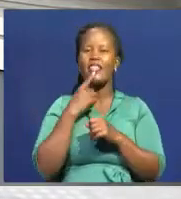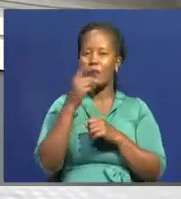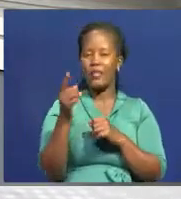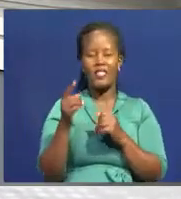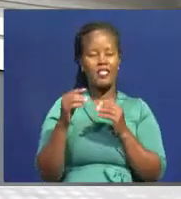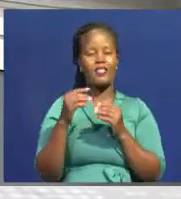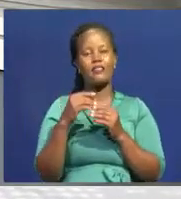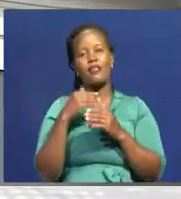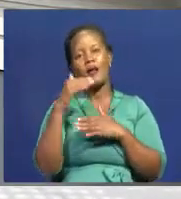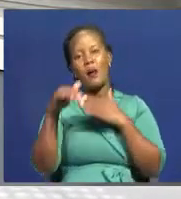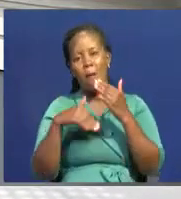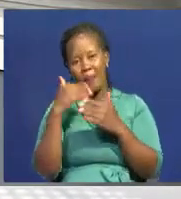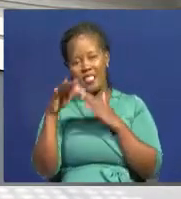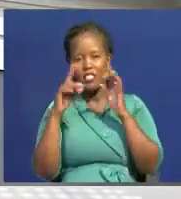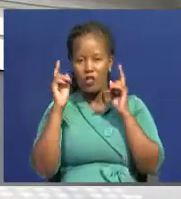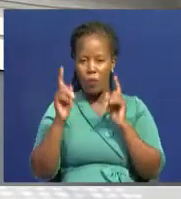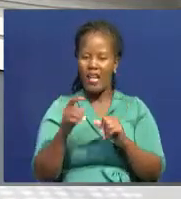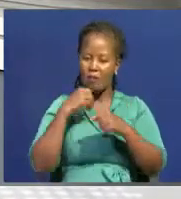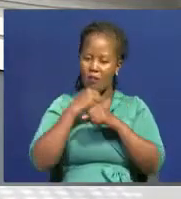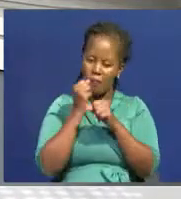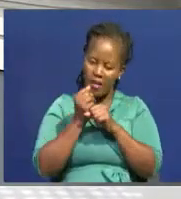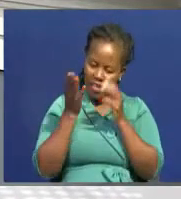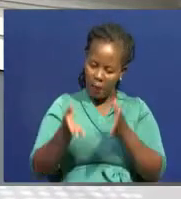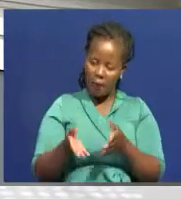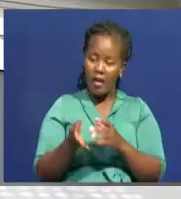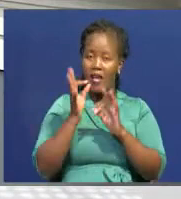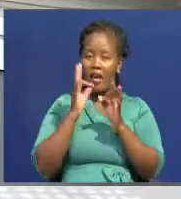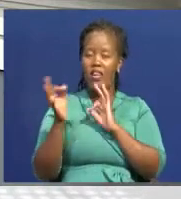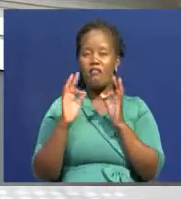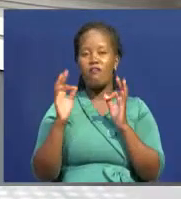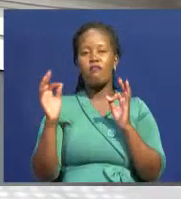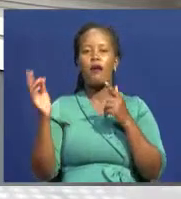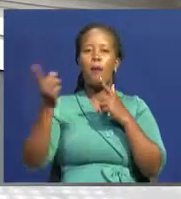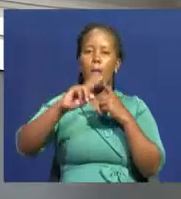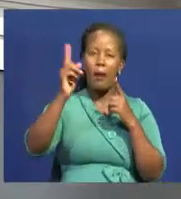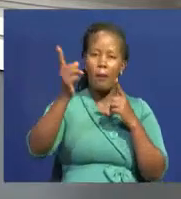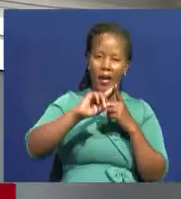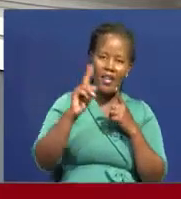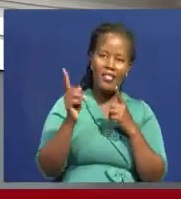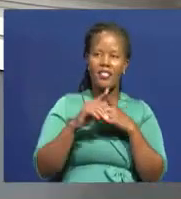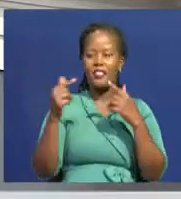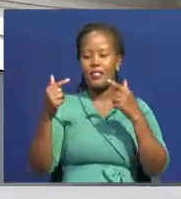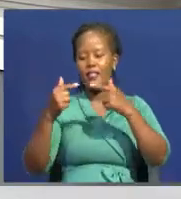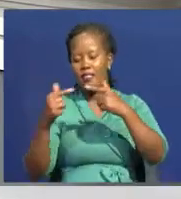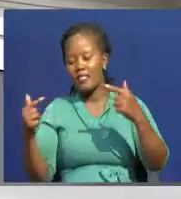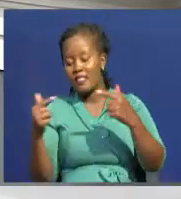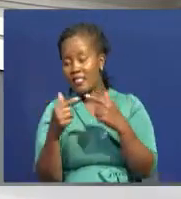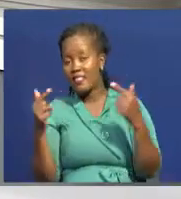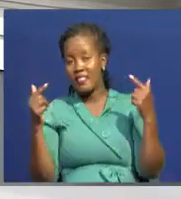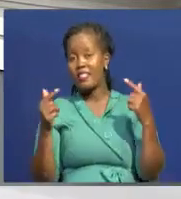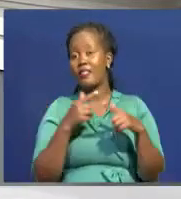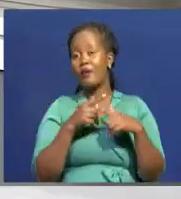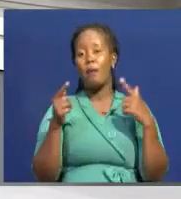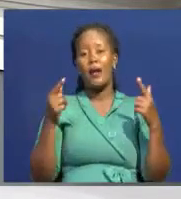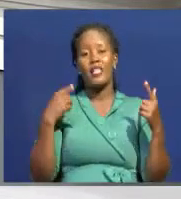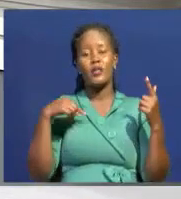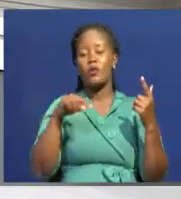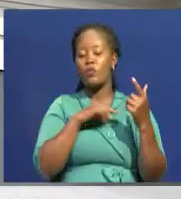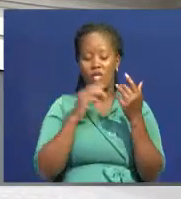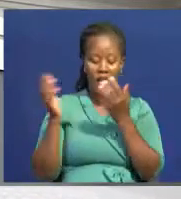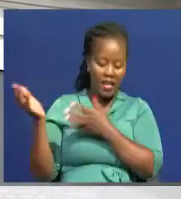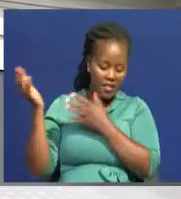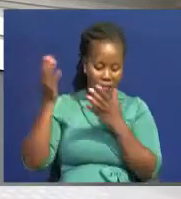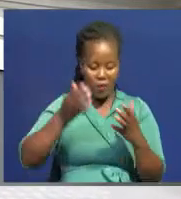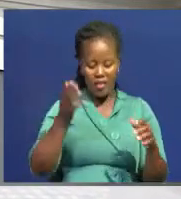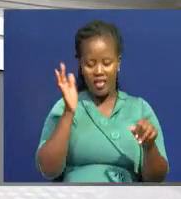If it's a cement, if it's the mabatis, if it's the fittings, if it's the plumbing, all those. But unfortunately, we are importing a lot, and especially when it